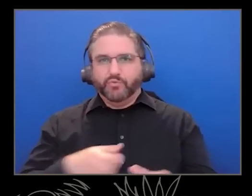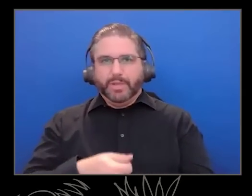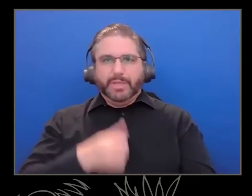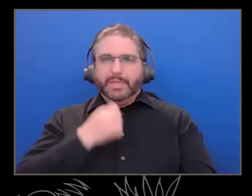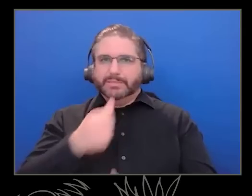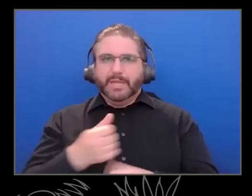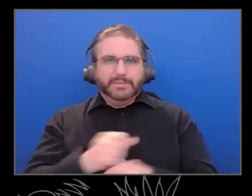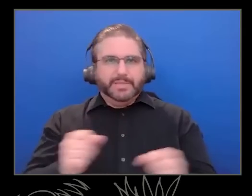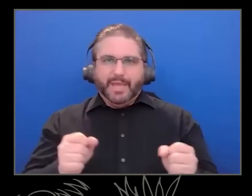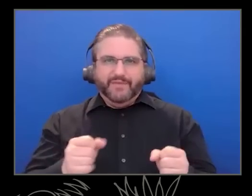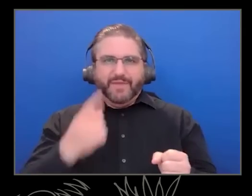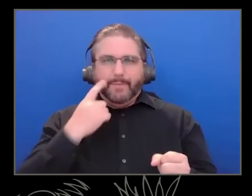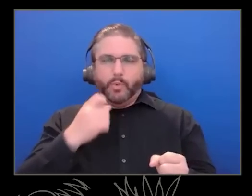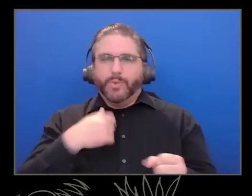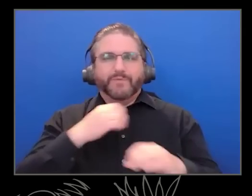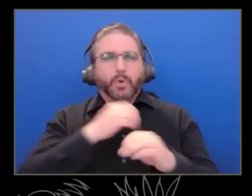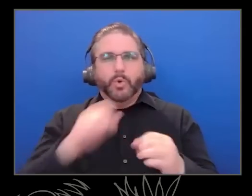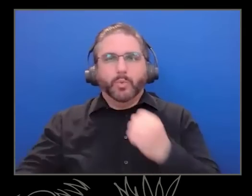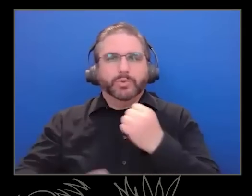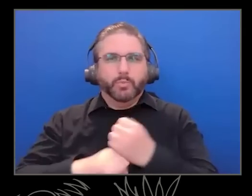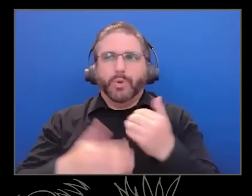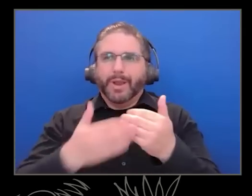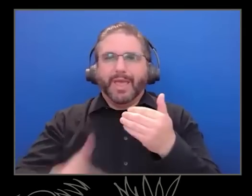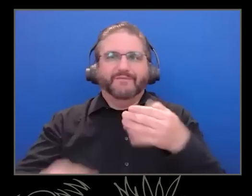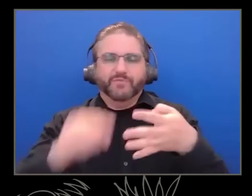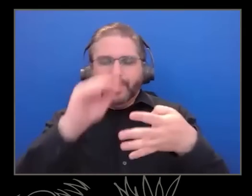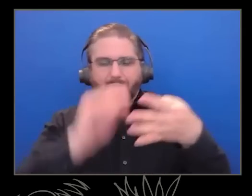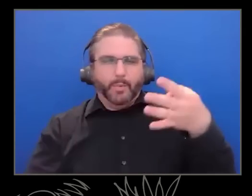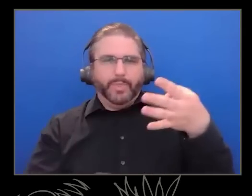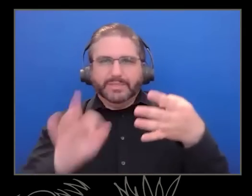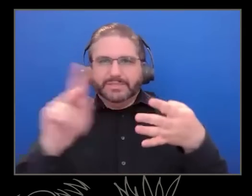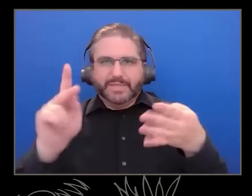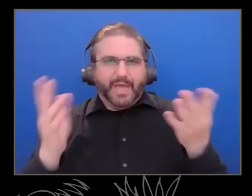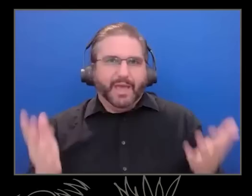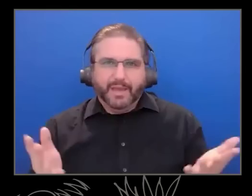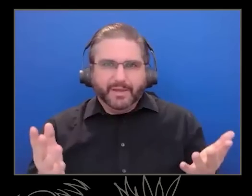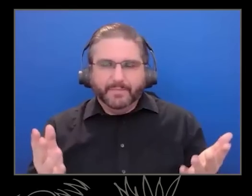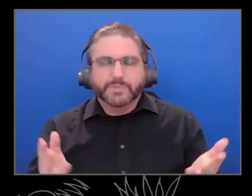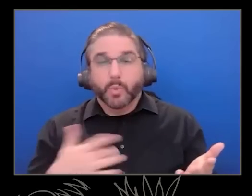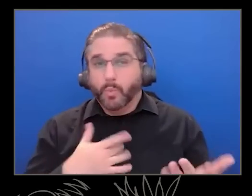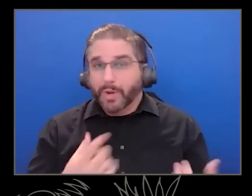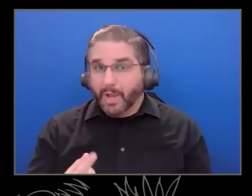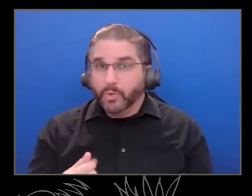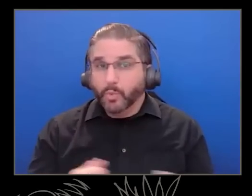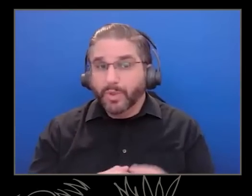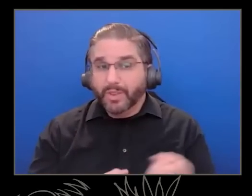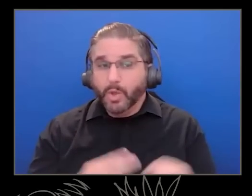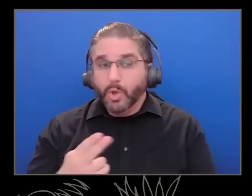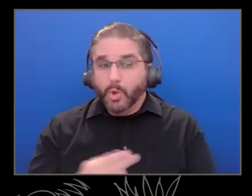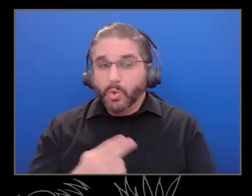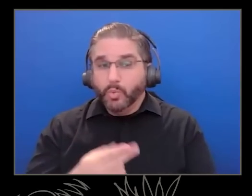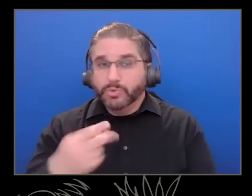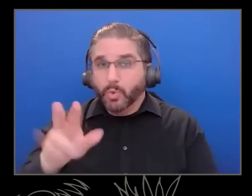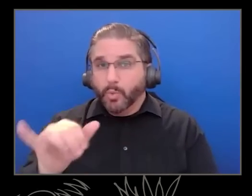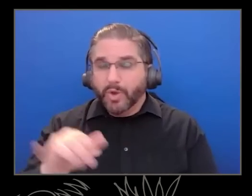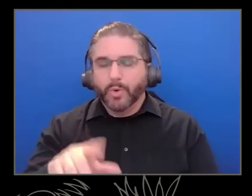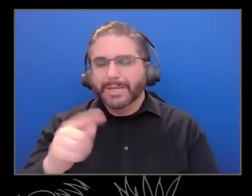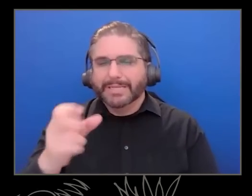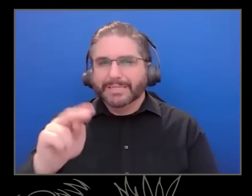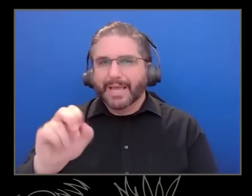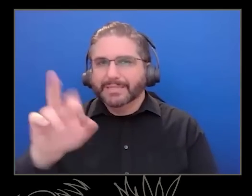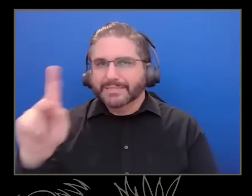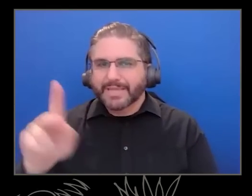anywhere else down the stack. So what I like to do with use query or TanStack query or